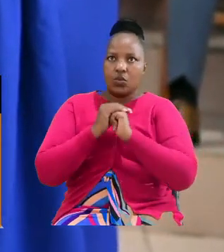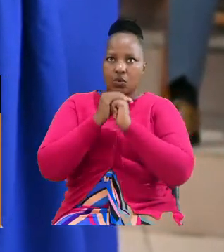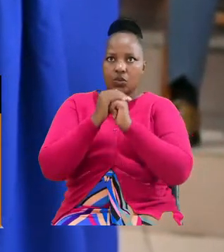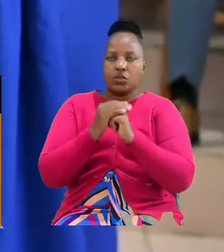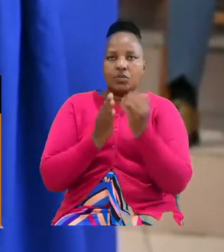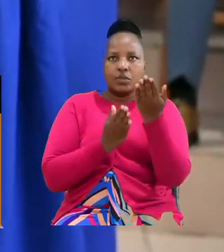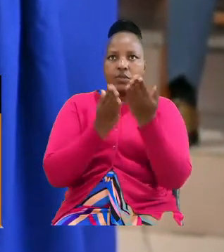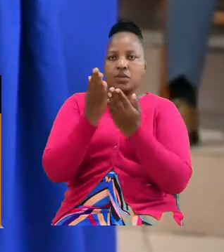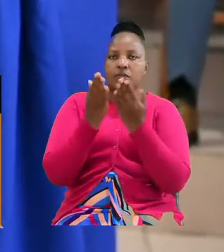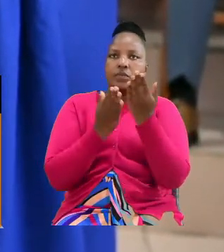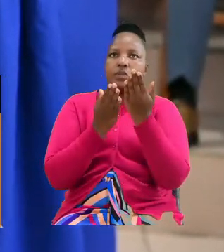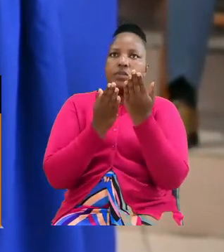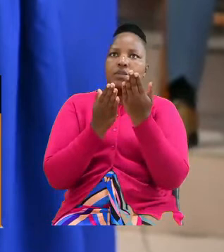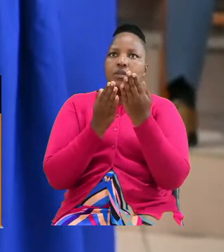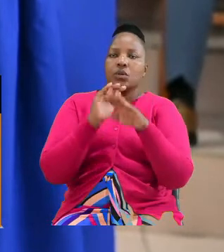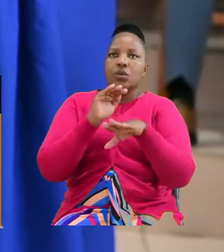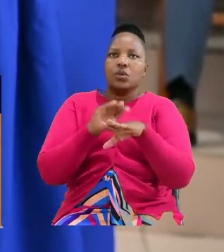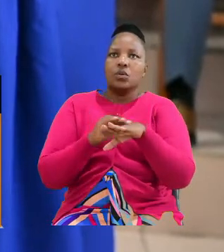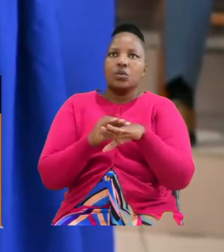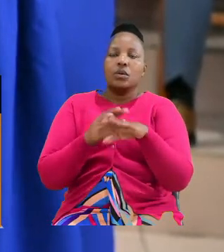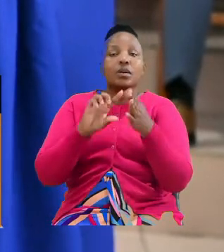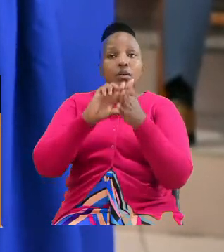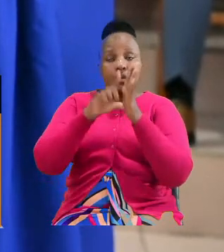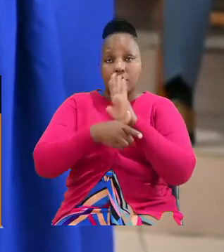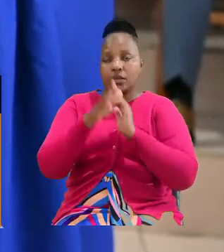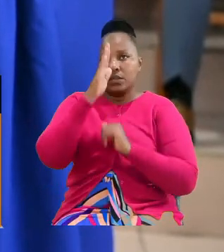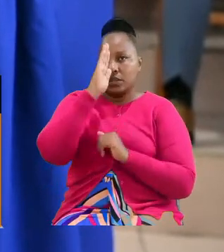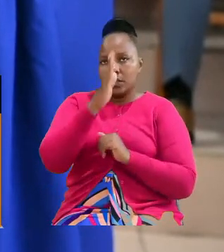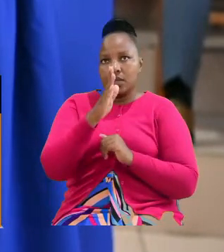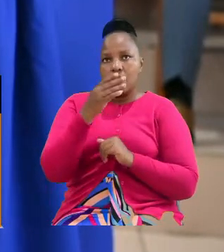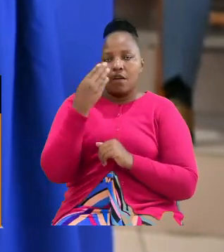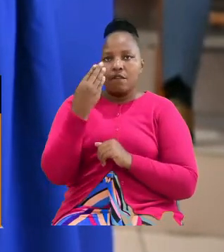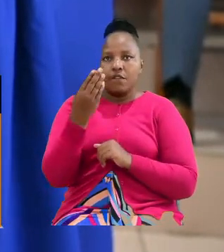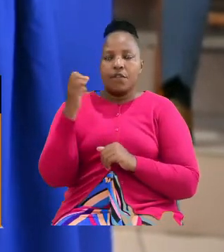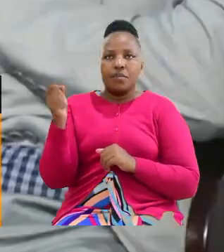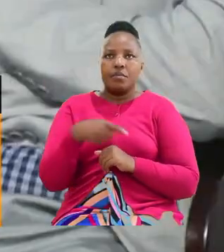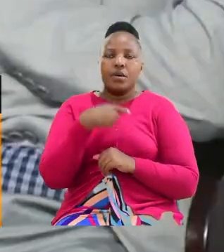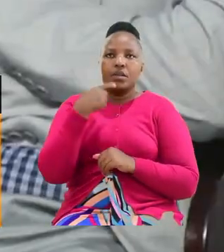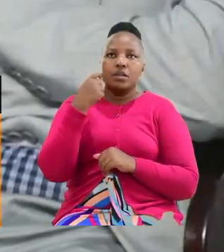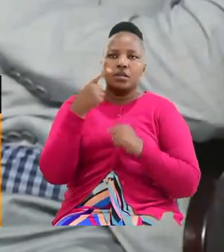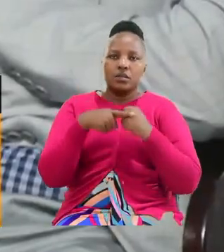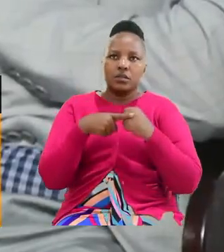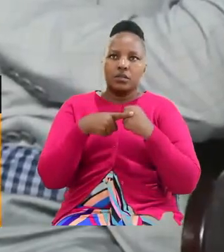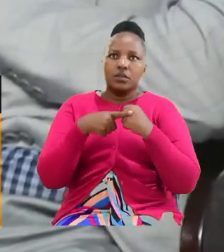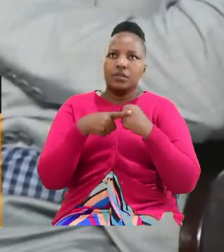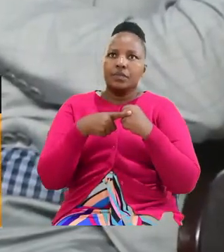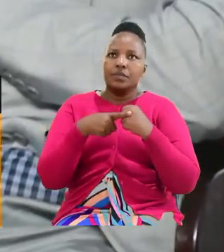service. In the coming Sunday, that is on 4th of June,